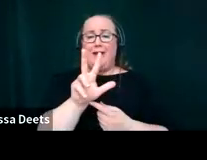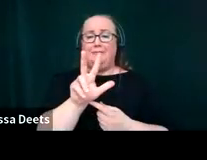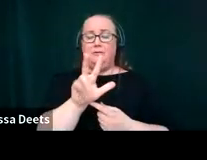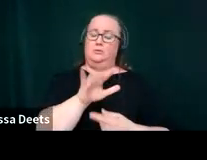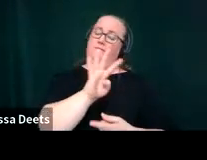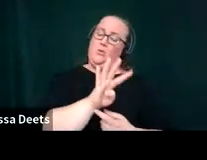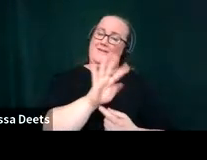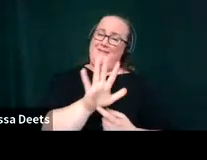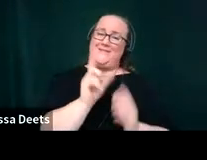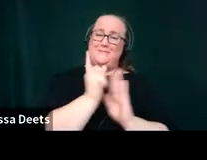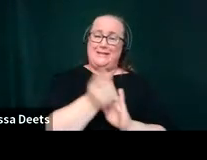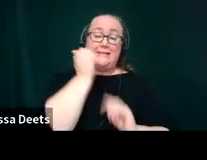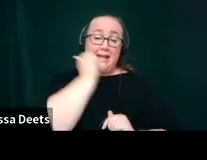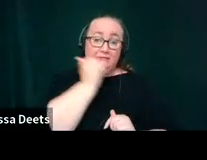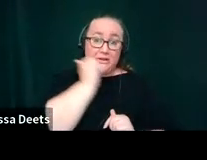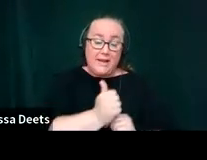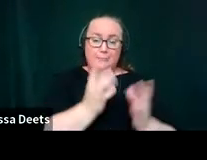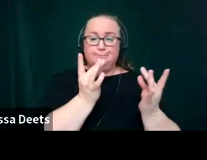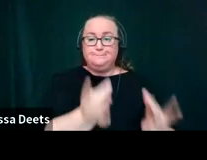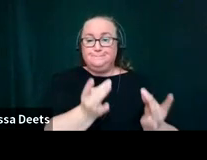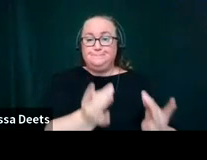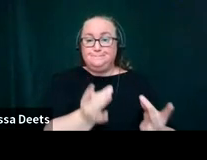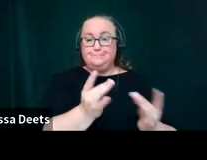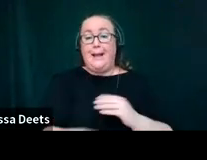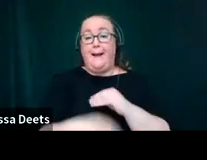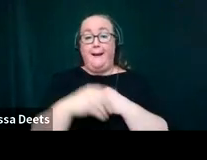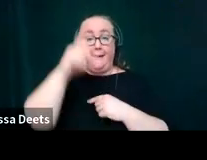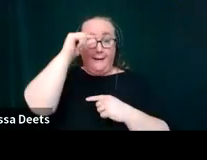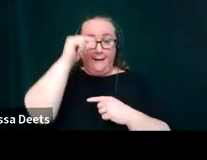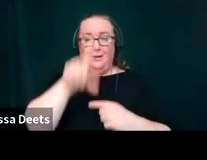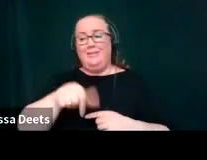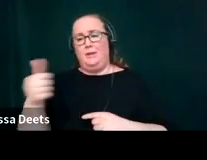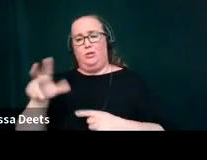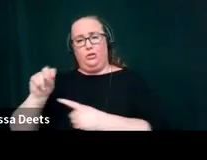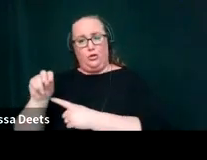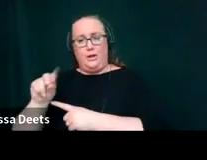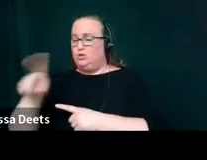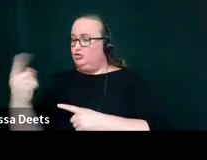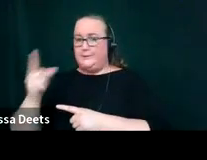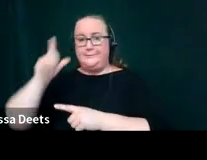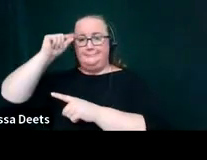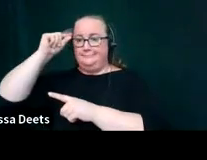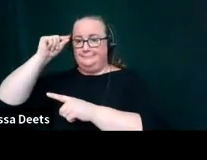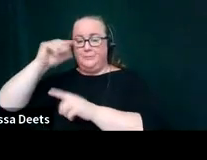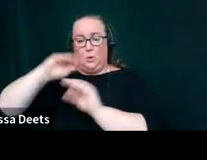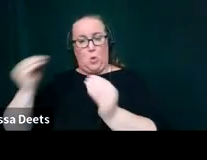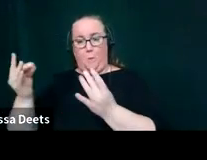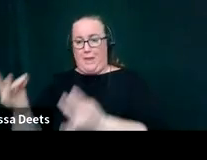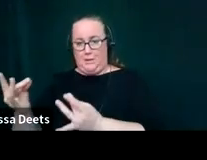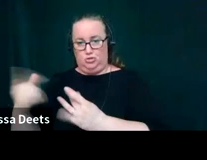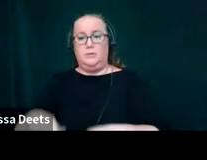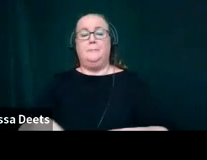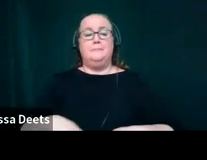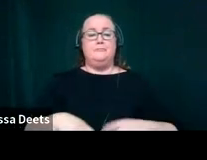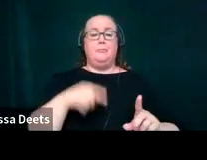sessions in addition to all the medical therapy, while the other group continued only the medical therapy. And the type of meditation that they had